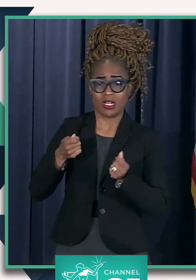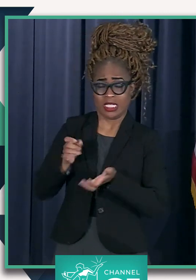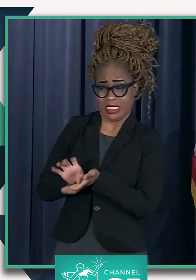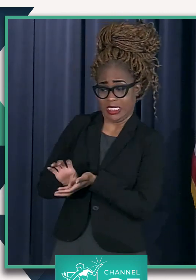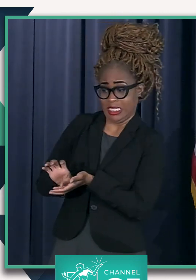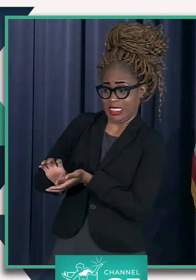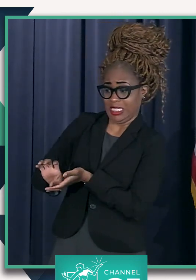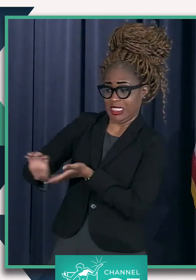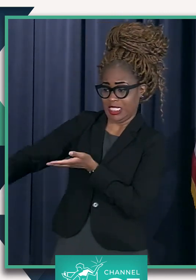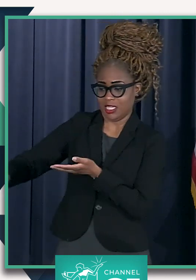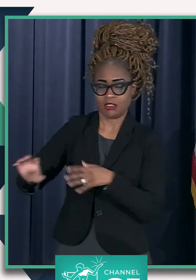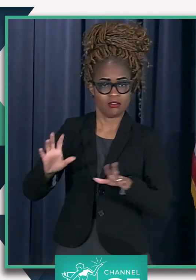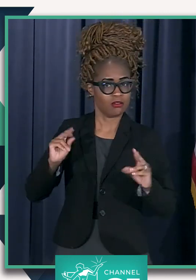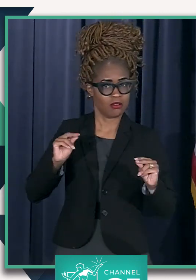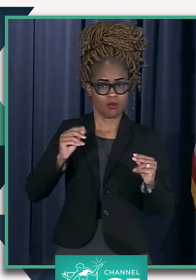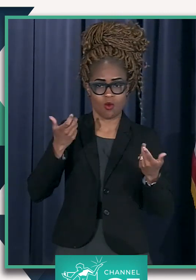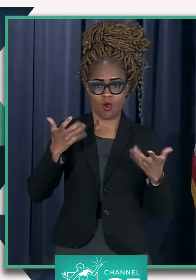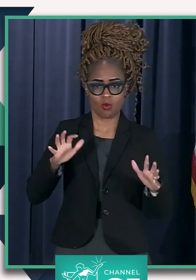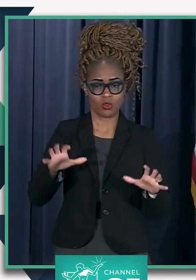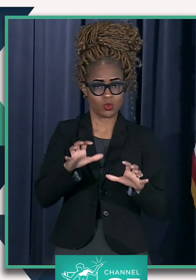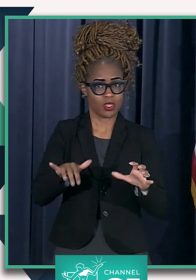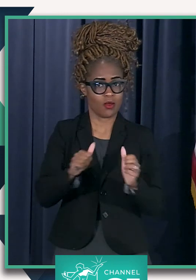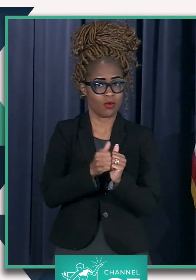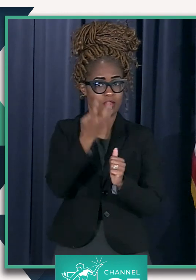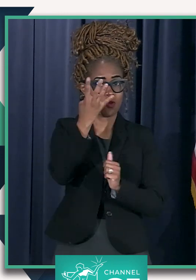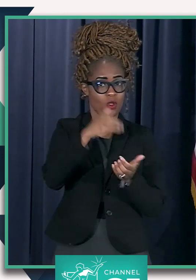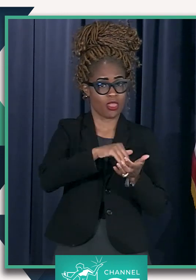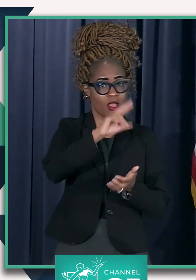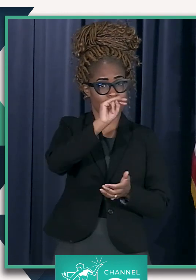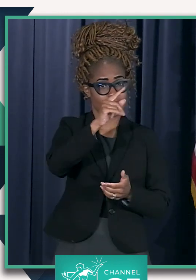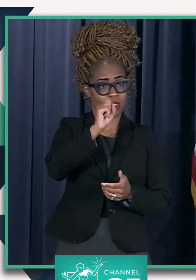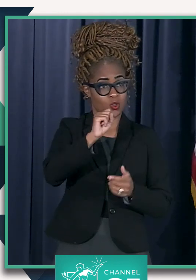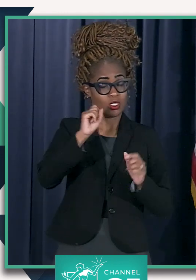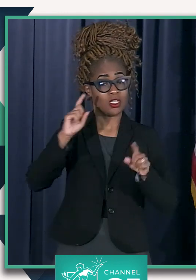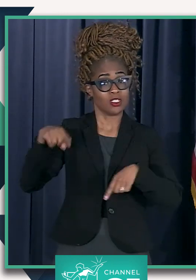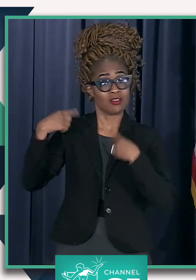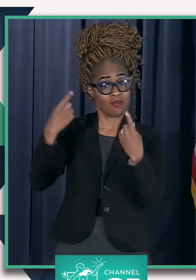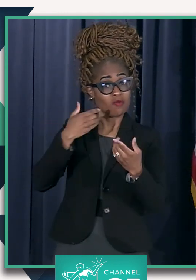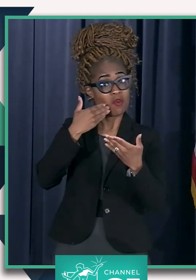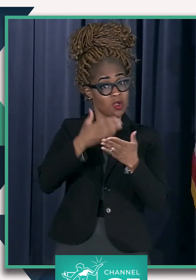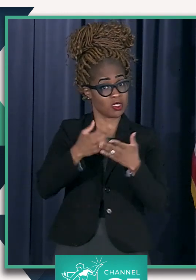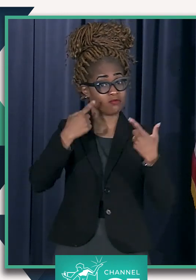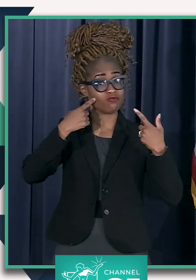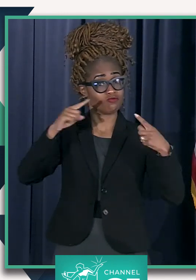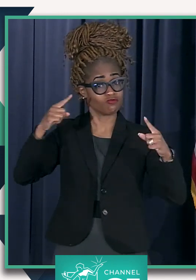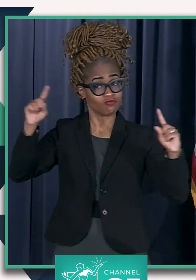done on 4,000 units. So, so far, we're having good success,